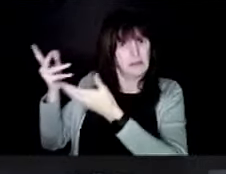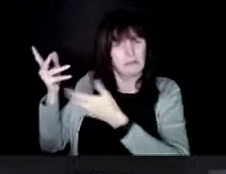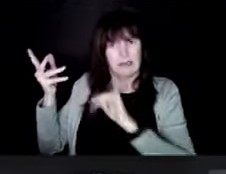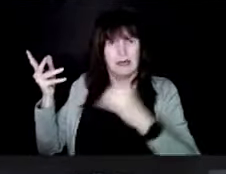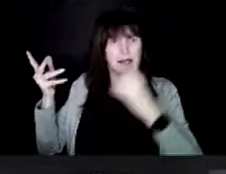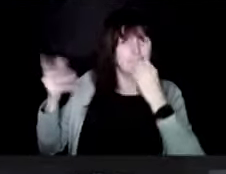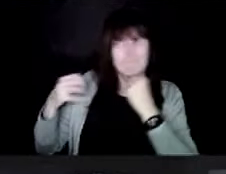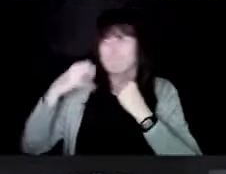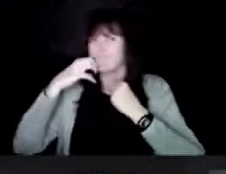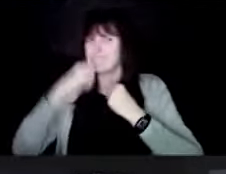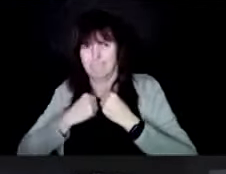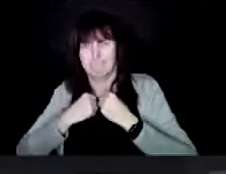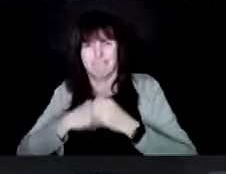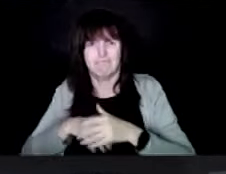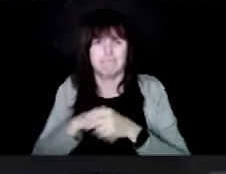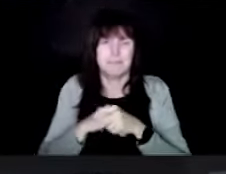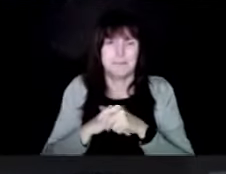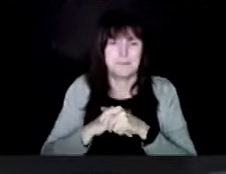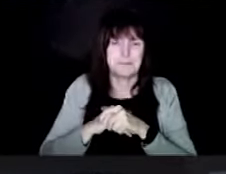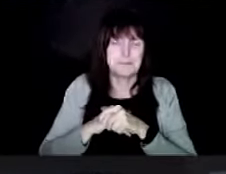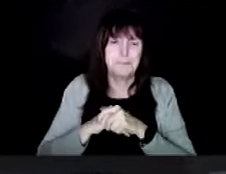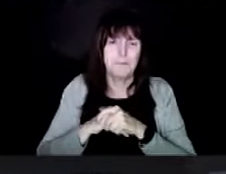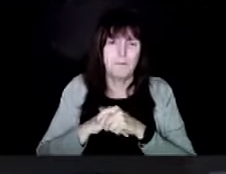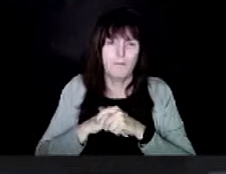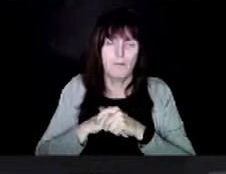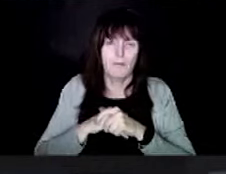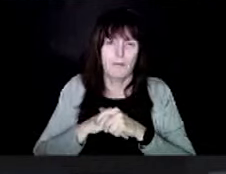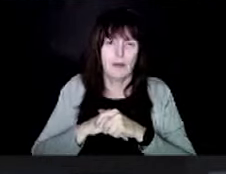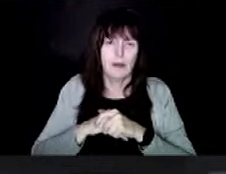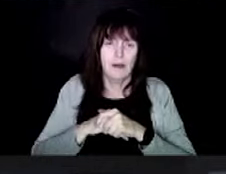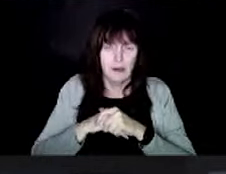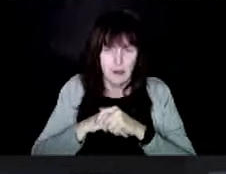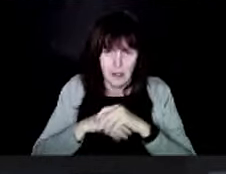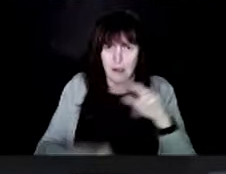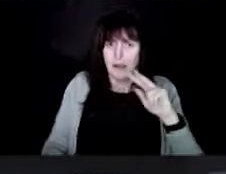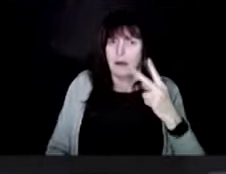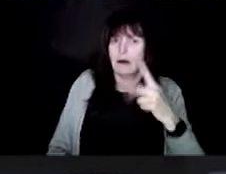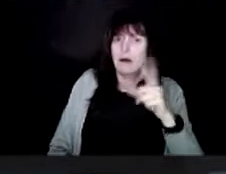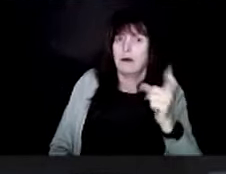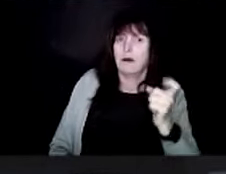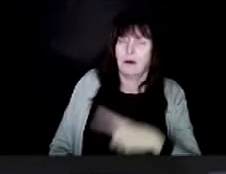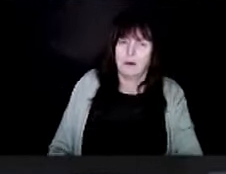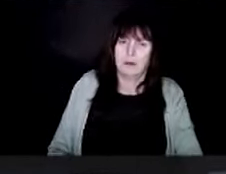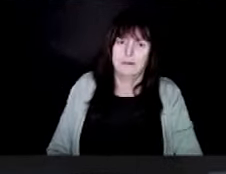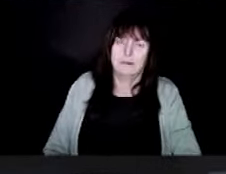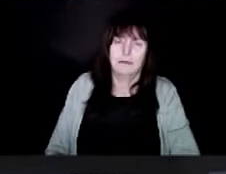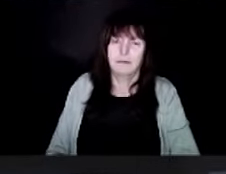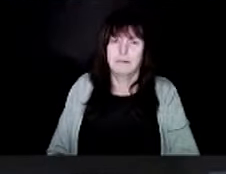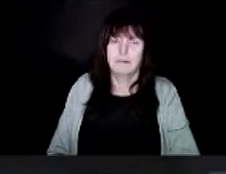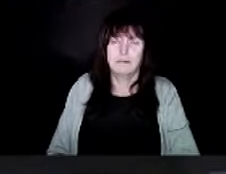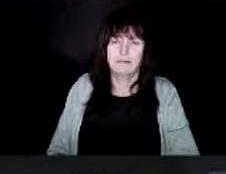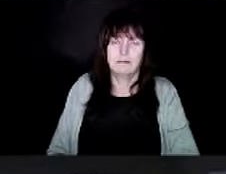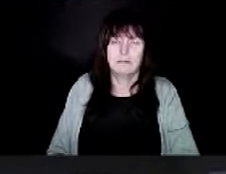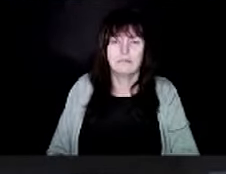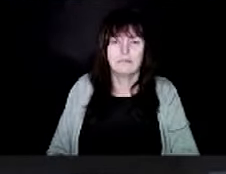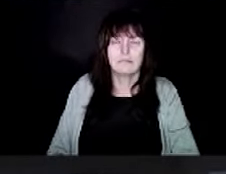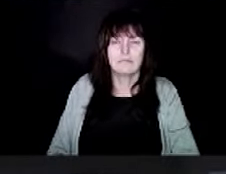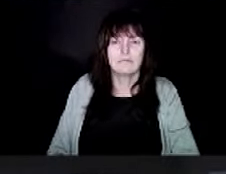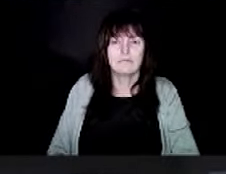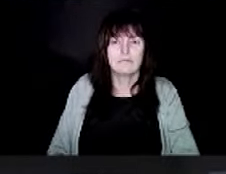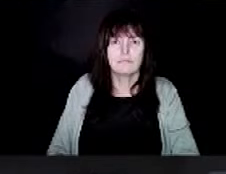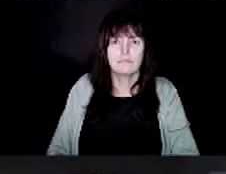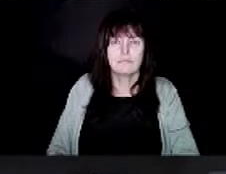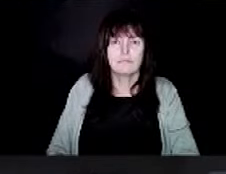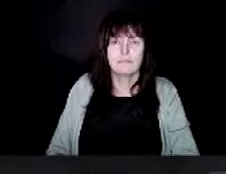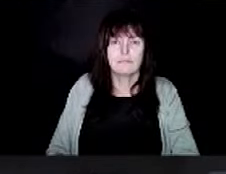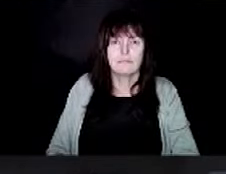Thank you. Dr. Moore, you say the ending of the stage two rollback is going to be something that will be staged and phased. From a